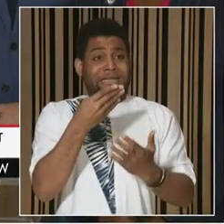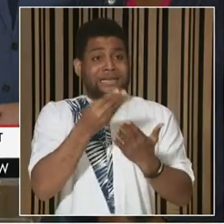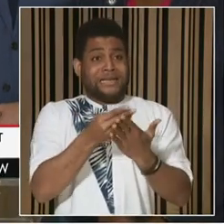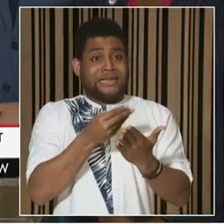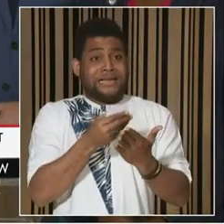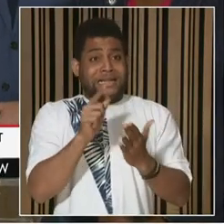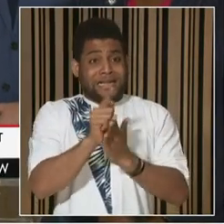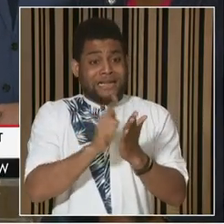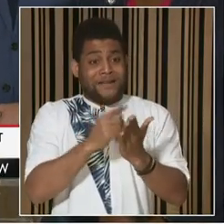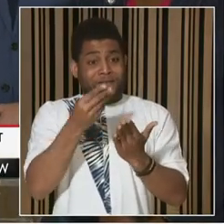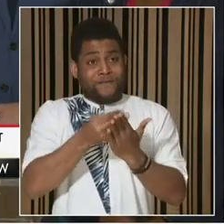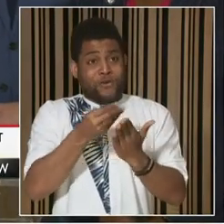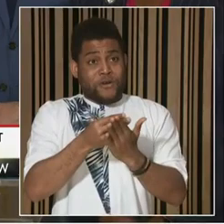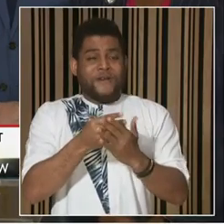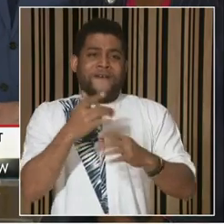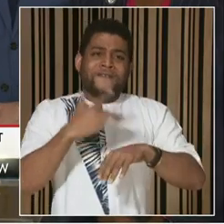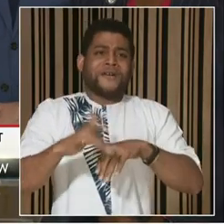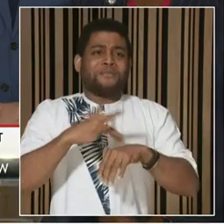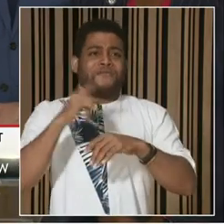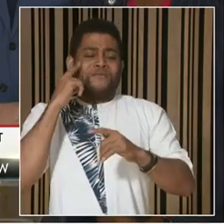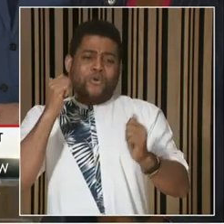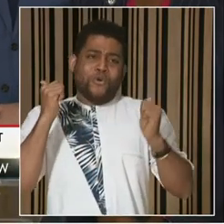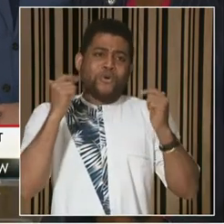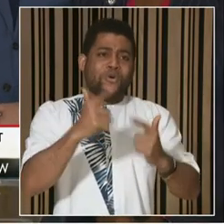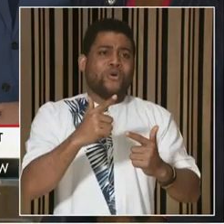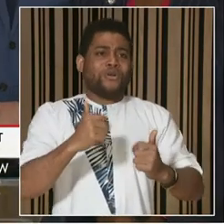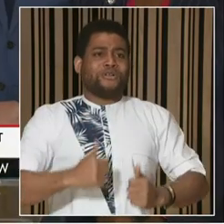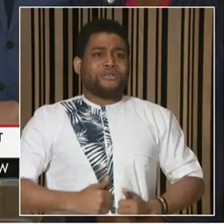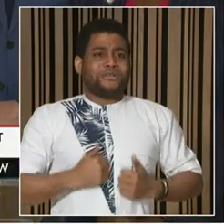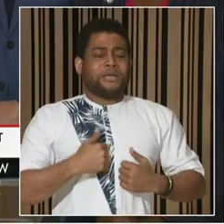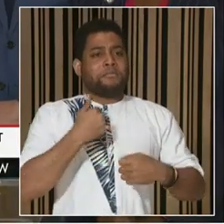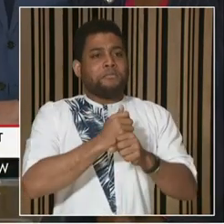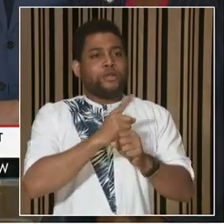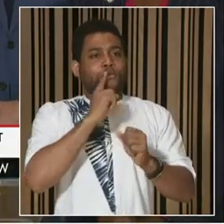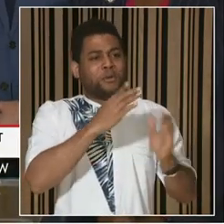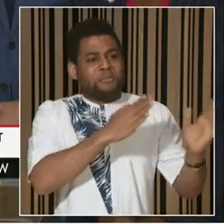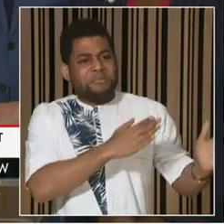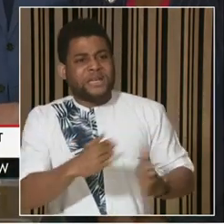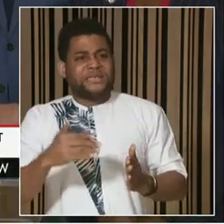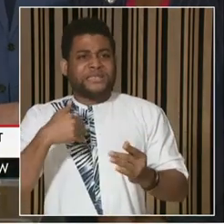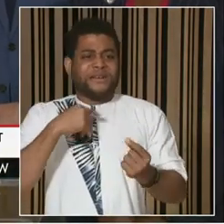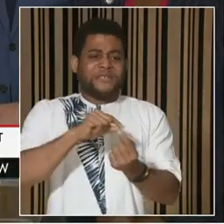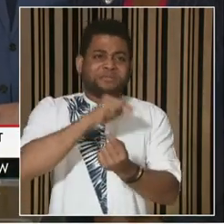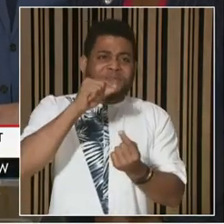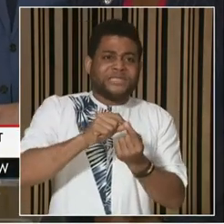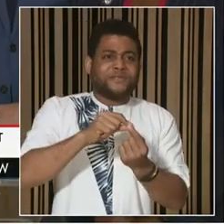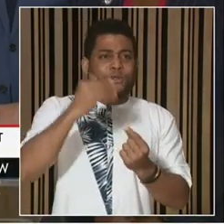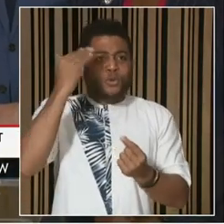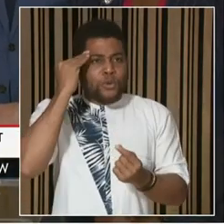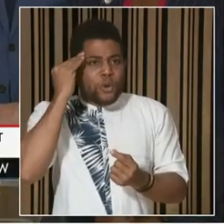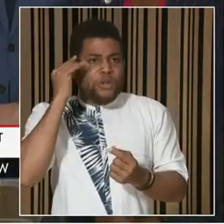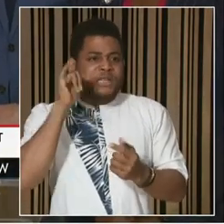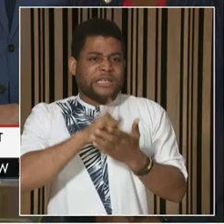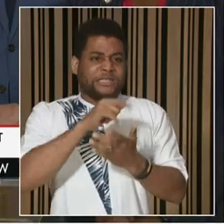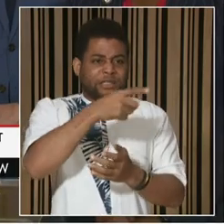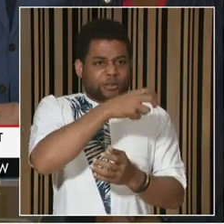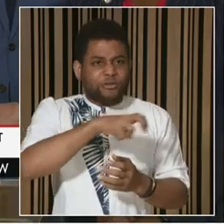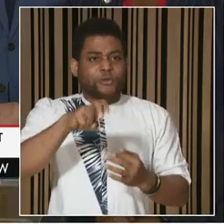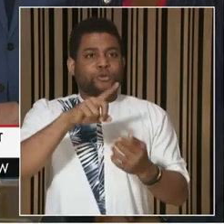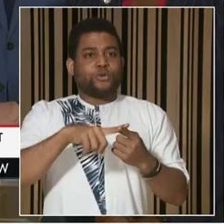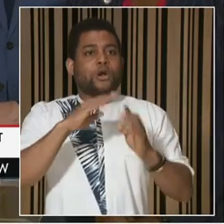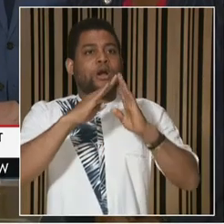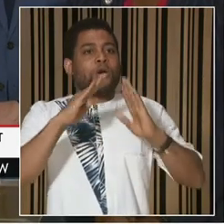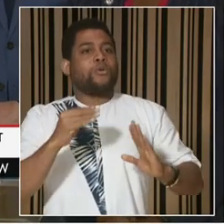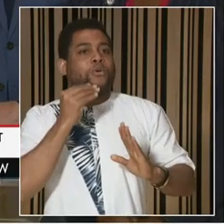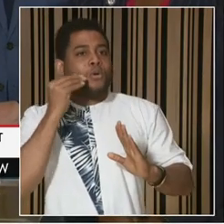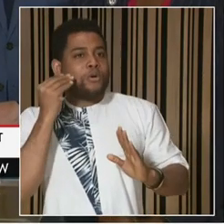residents so that they can have that planning and have the certainty of how their wealth transfers to their children